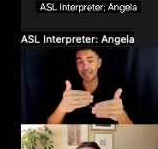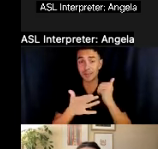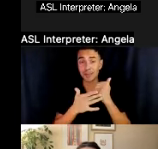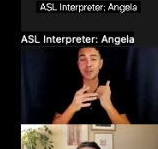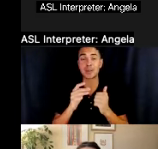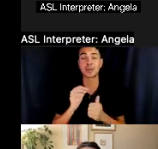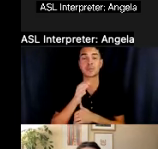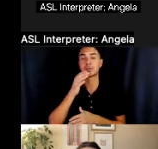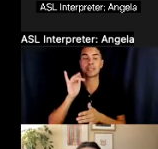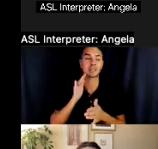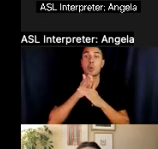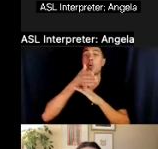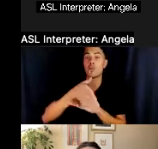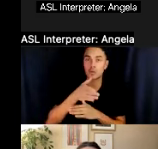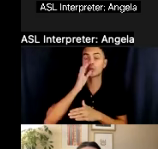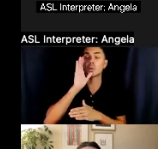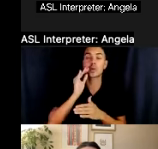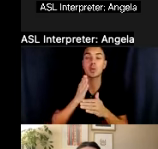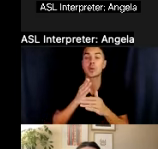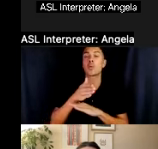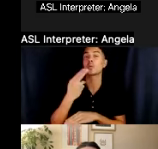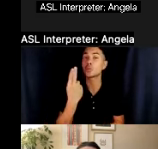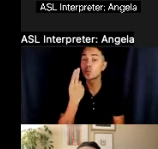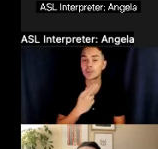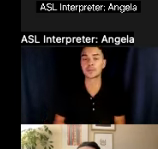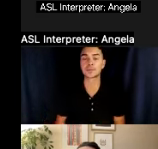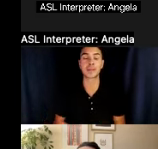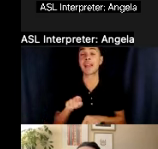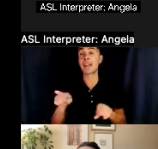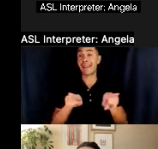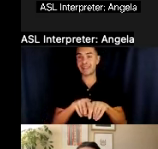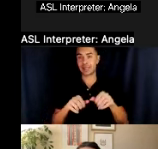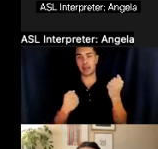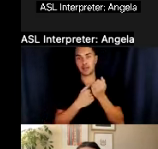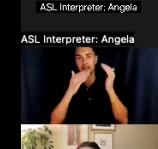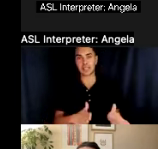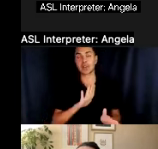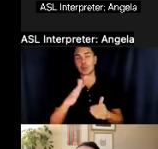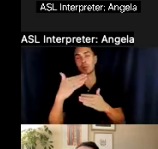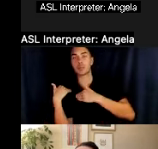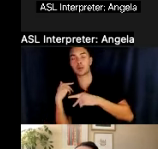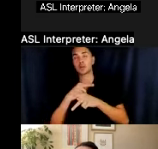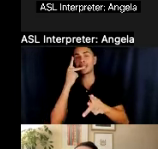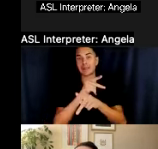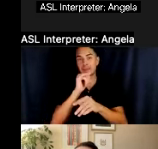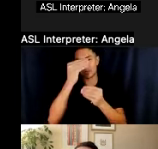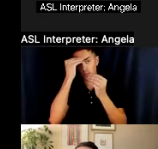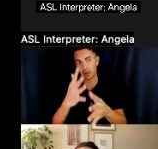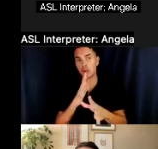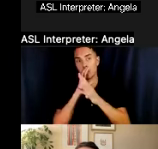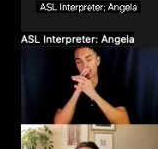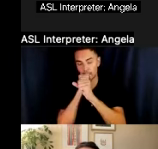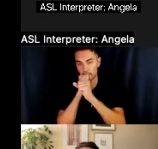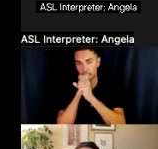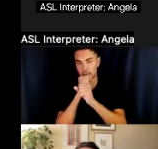And as an advocate, we are responsible to keep that information confidential and just to support the